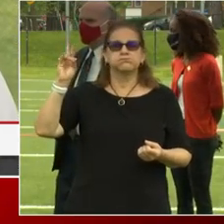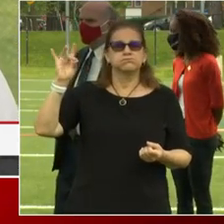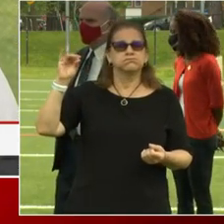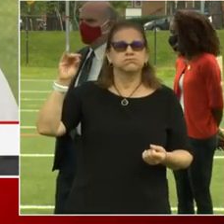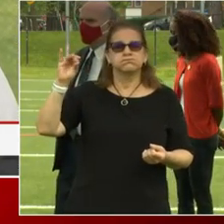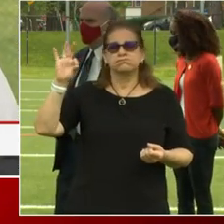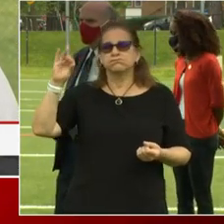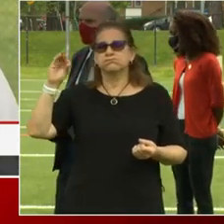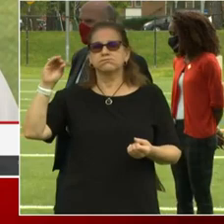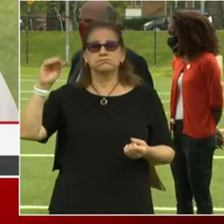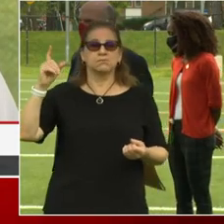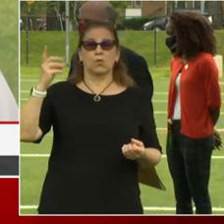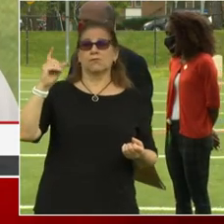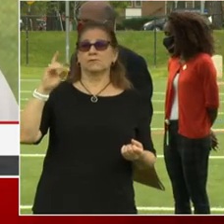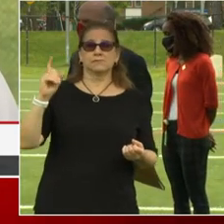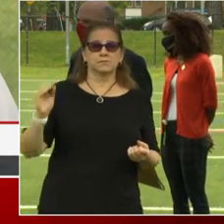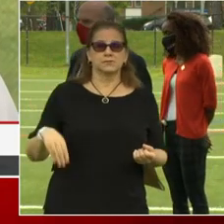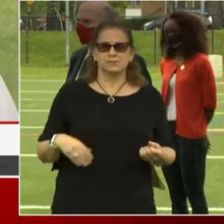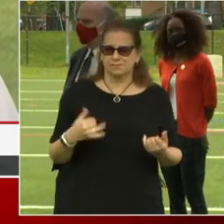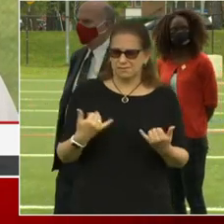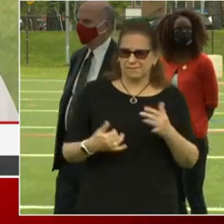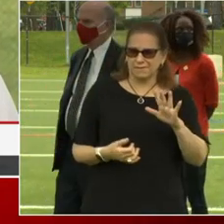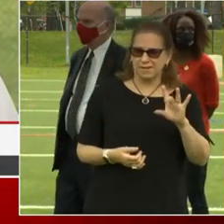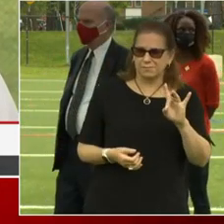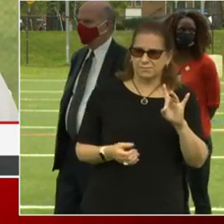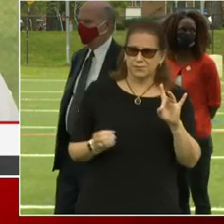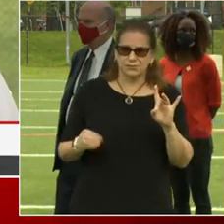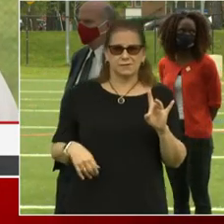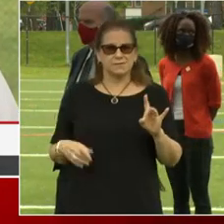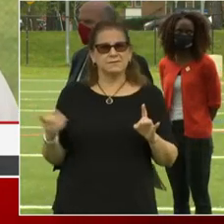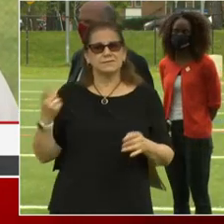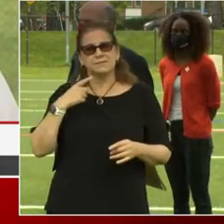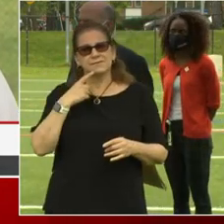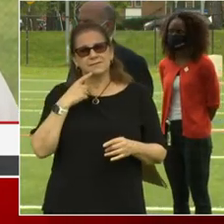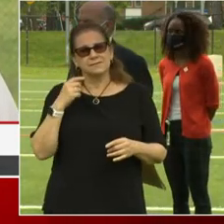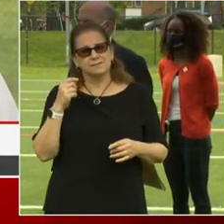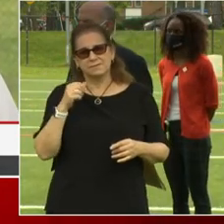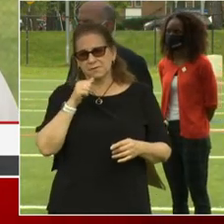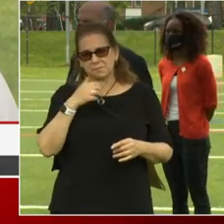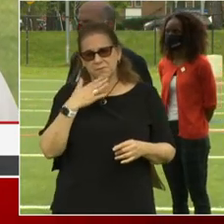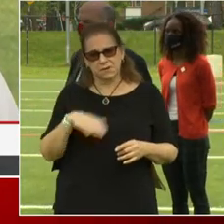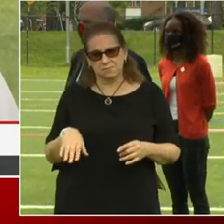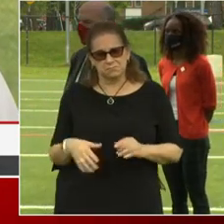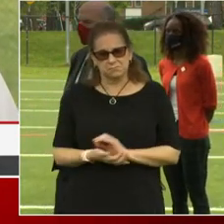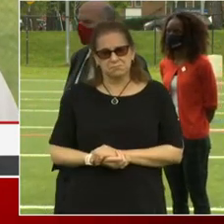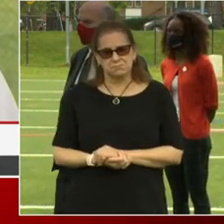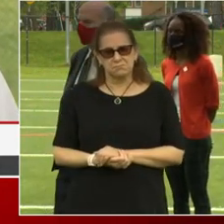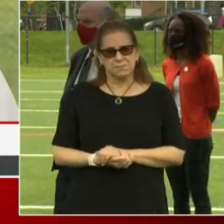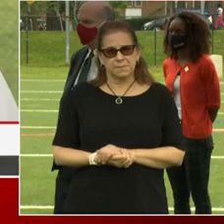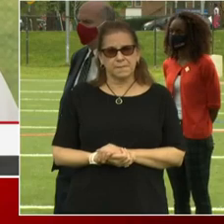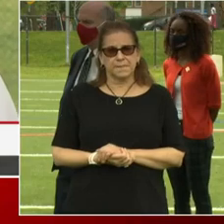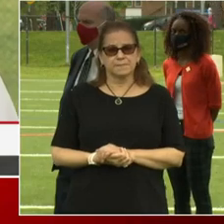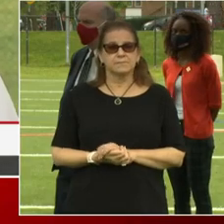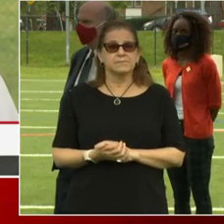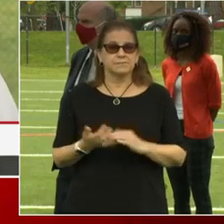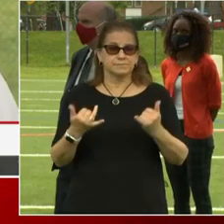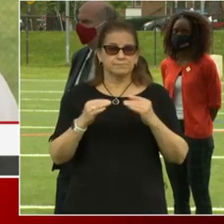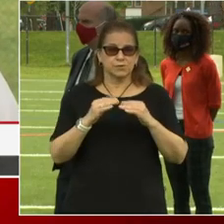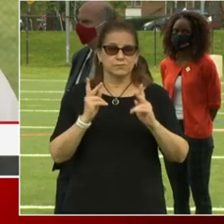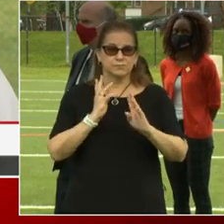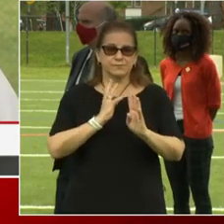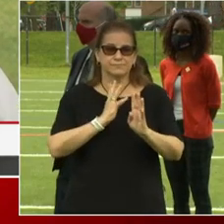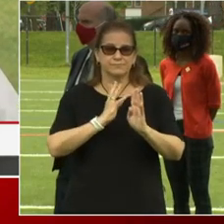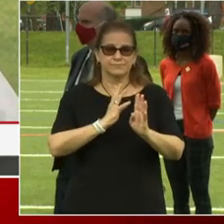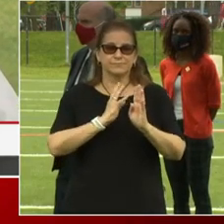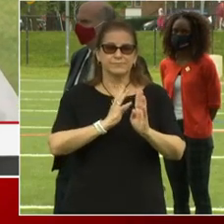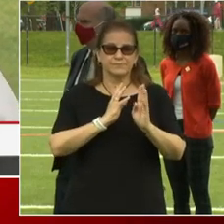that when we first started issuing the vaccination. That's not bad. We want to see more people vaccinated. Obviously, people